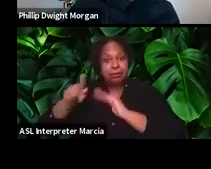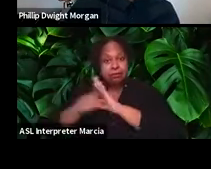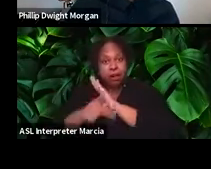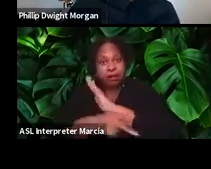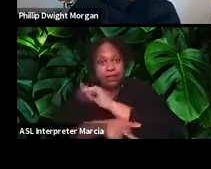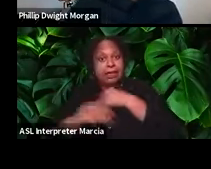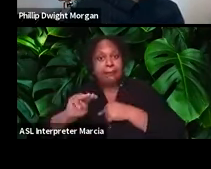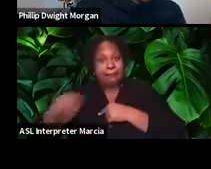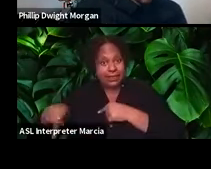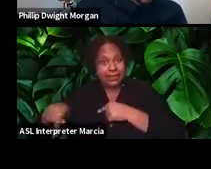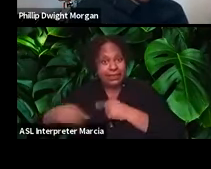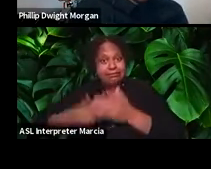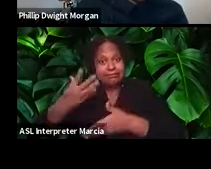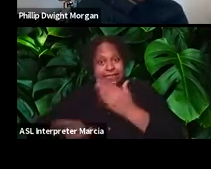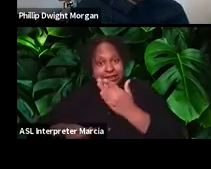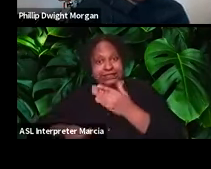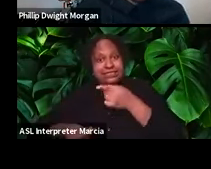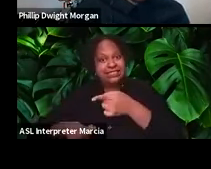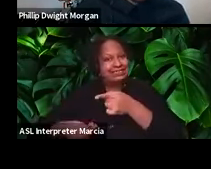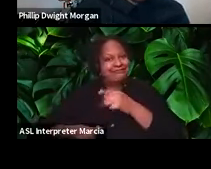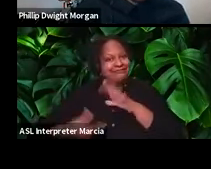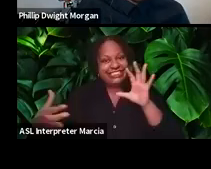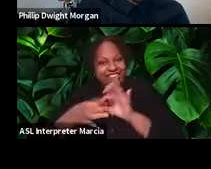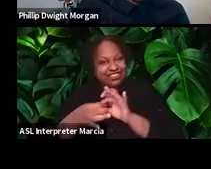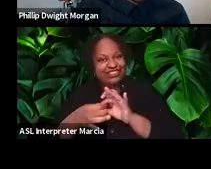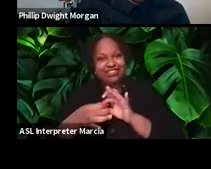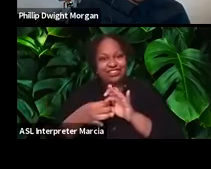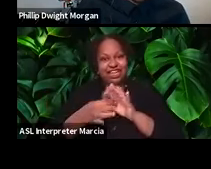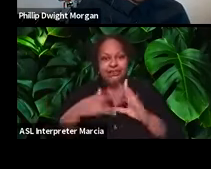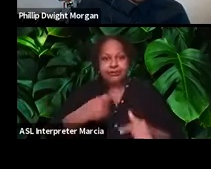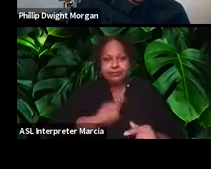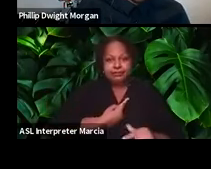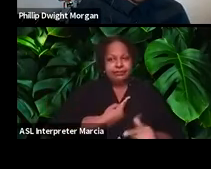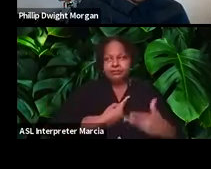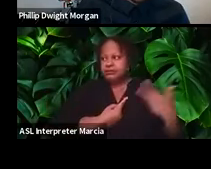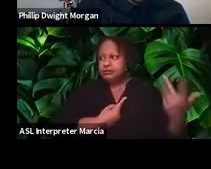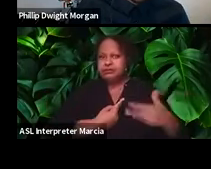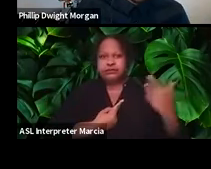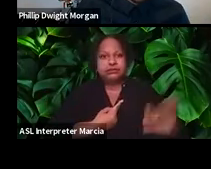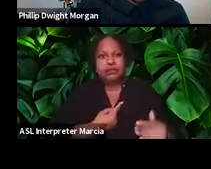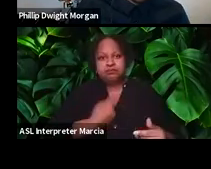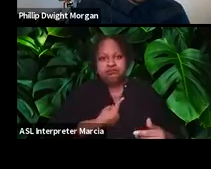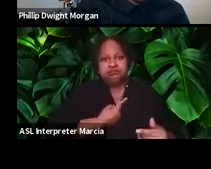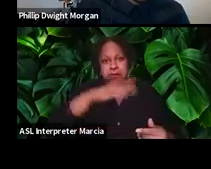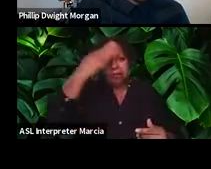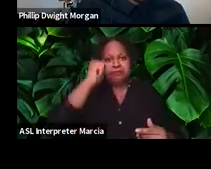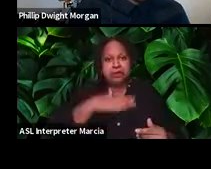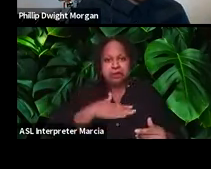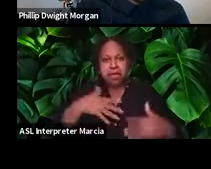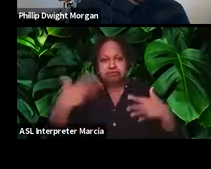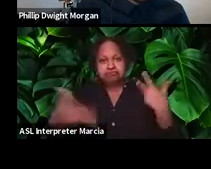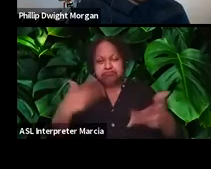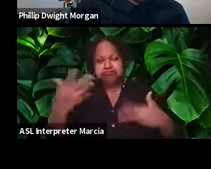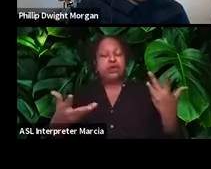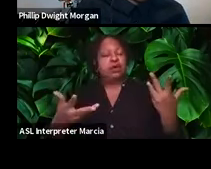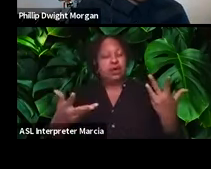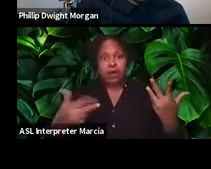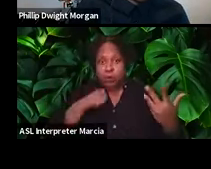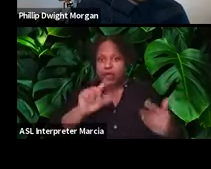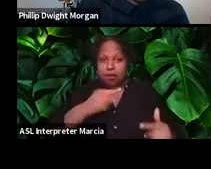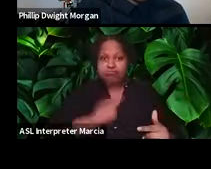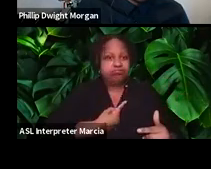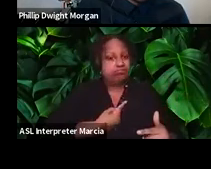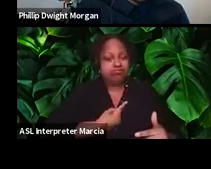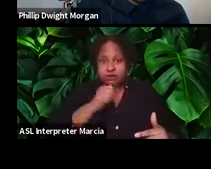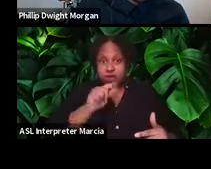the things that I missed was that connection, that I'm the only one, I'm the only Black female and blah, blah, blah. And I was not the only one. I